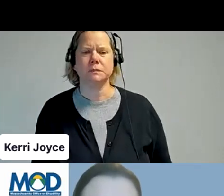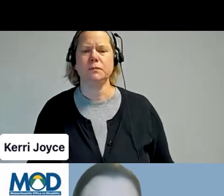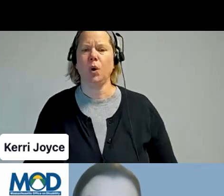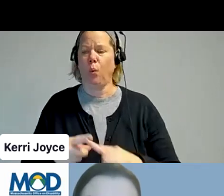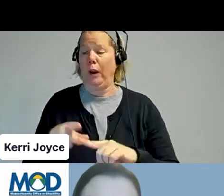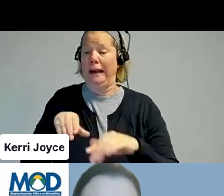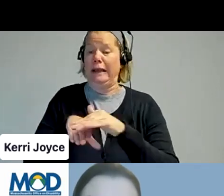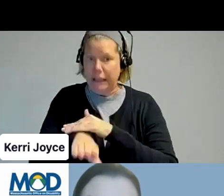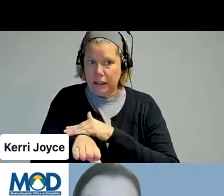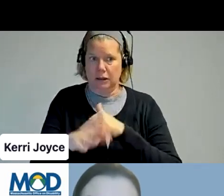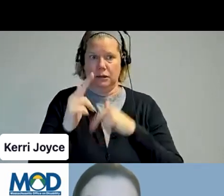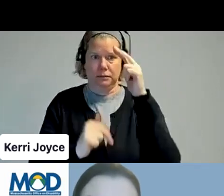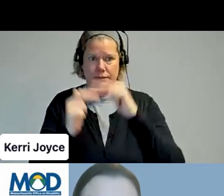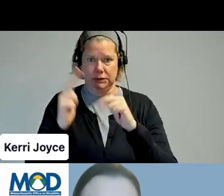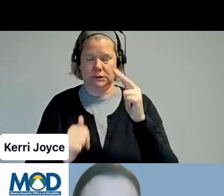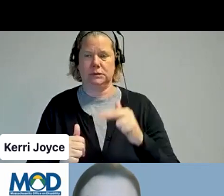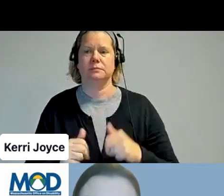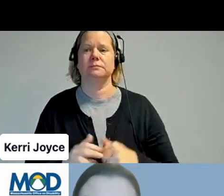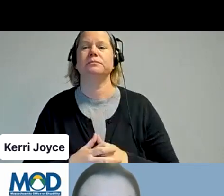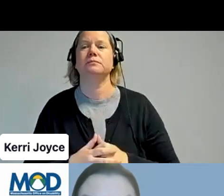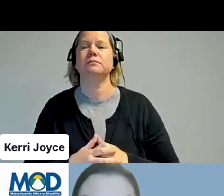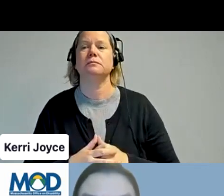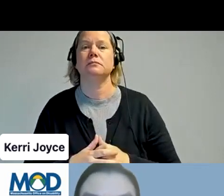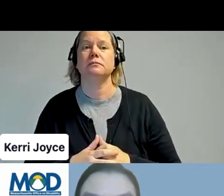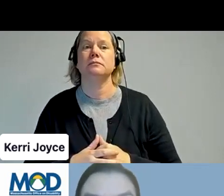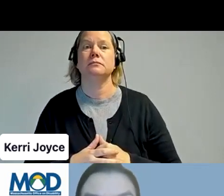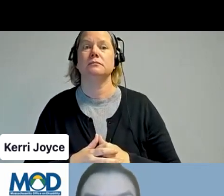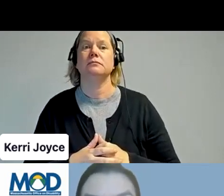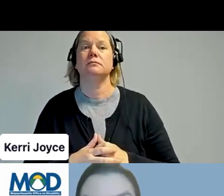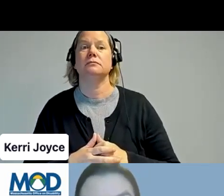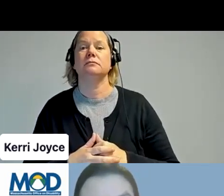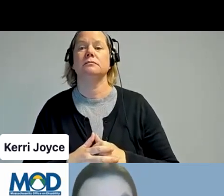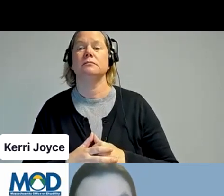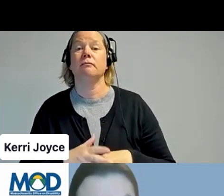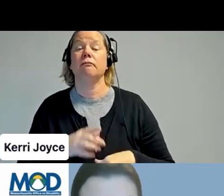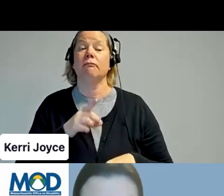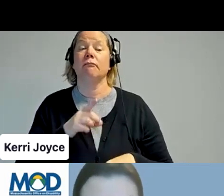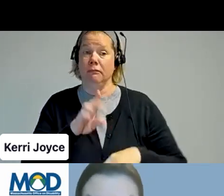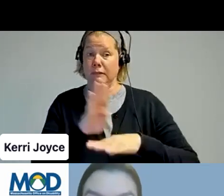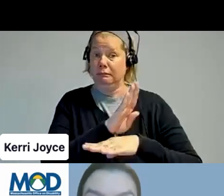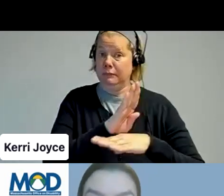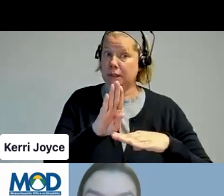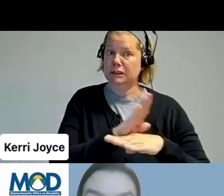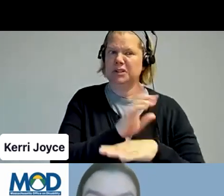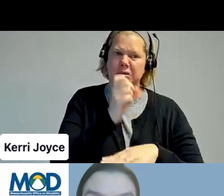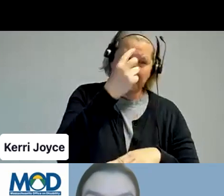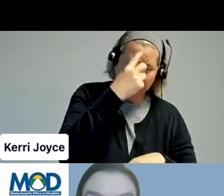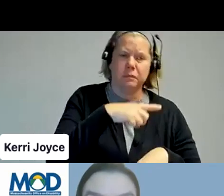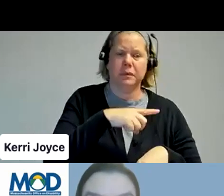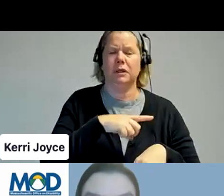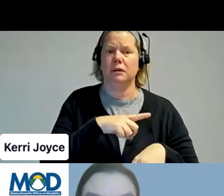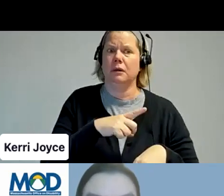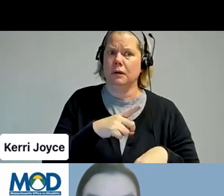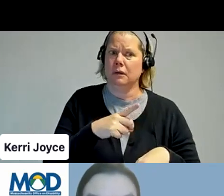property. So your responsibilities as the public serving entity are to allow that service animal